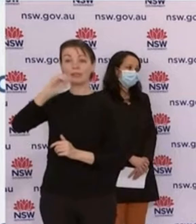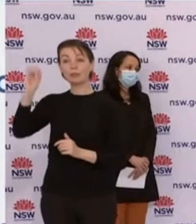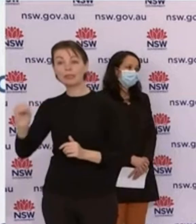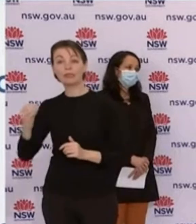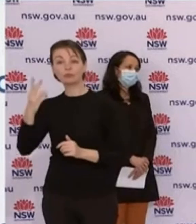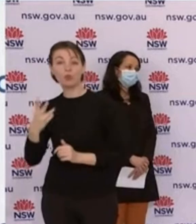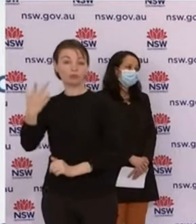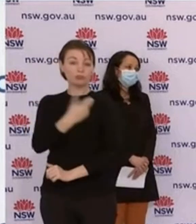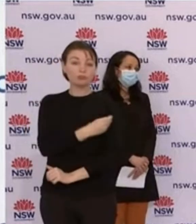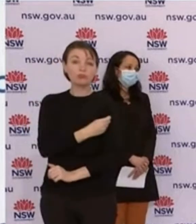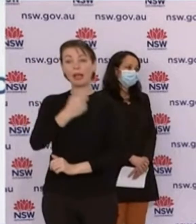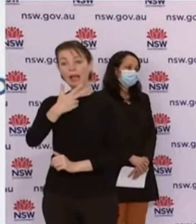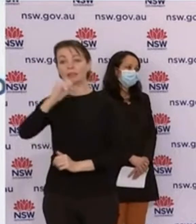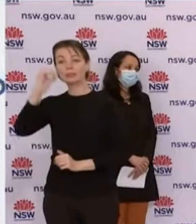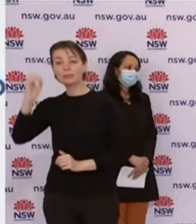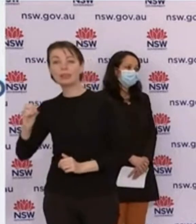then obviously at 80%.